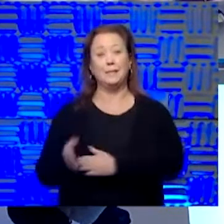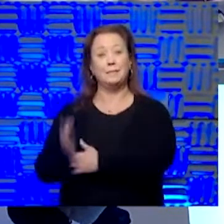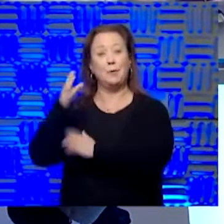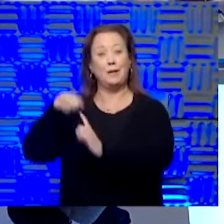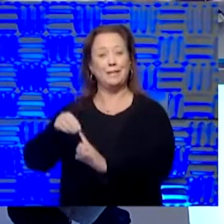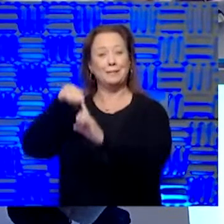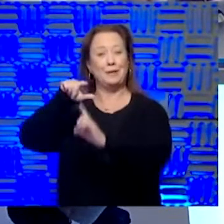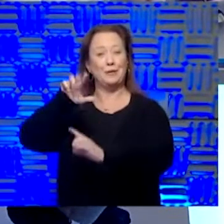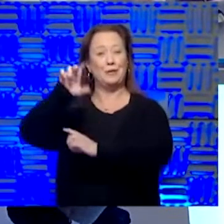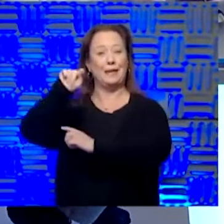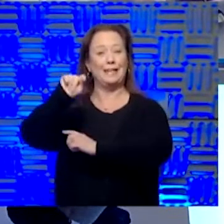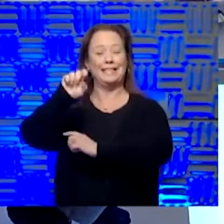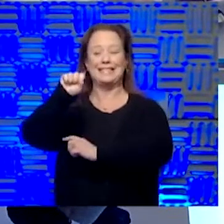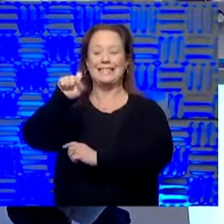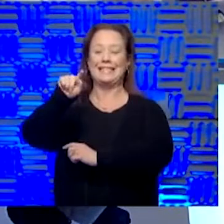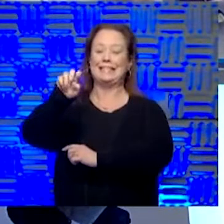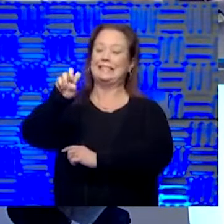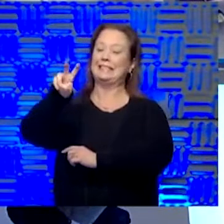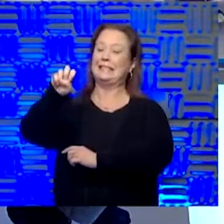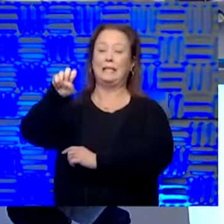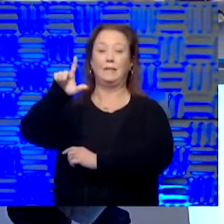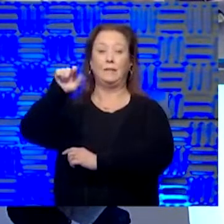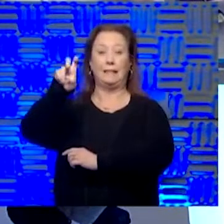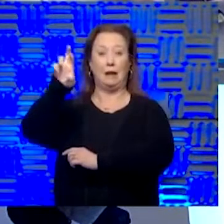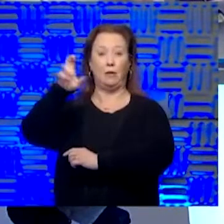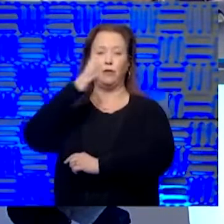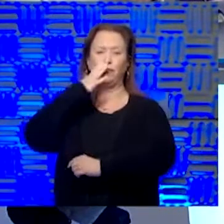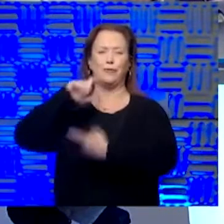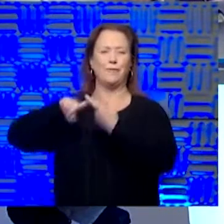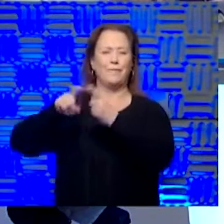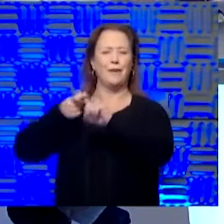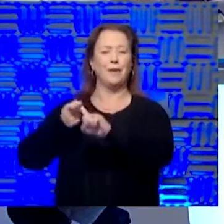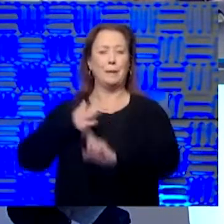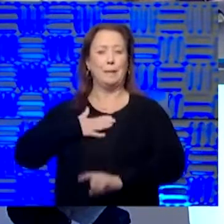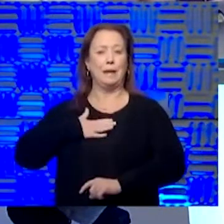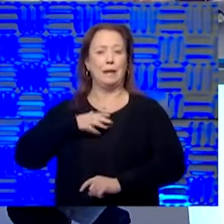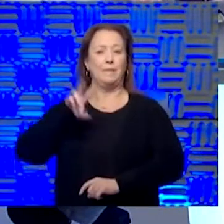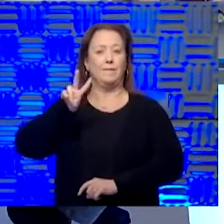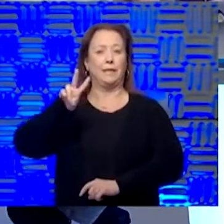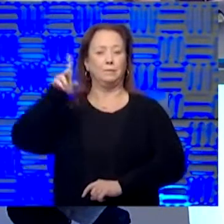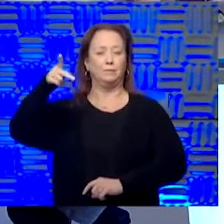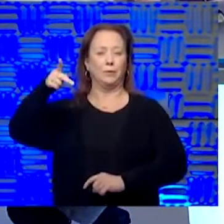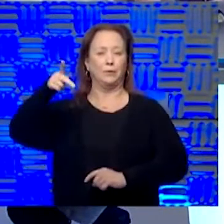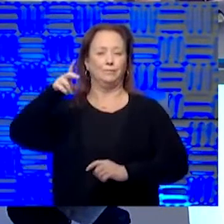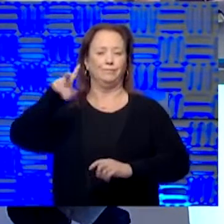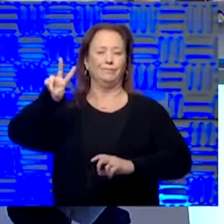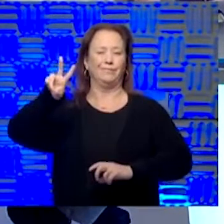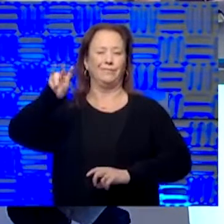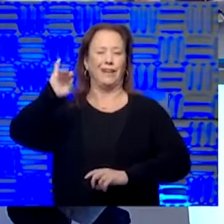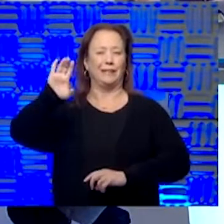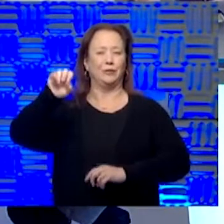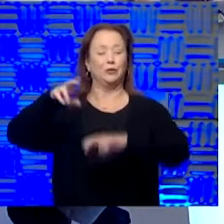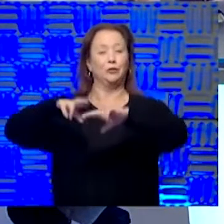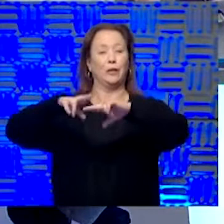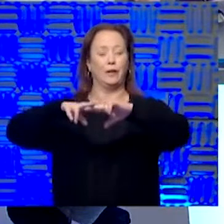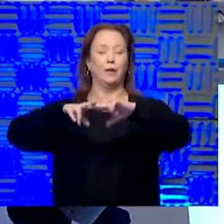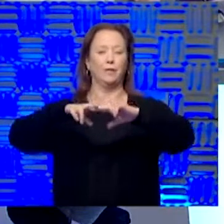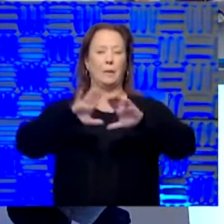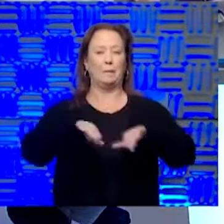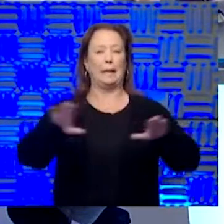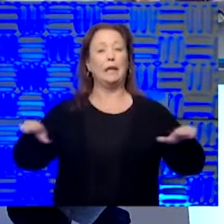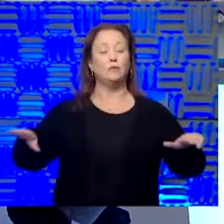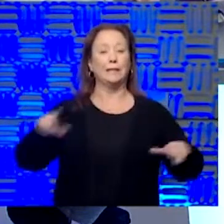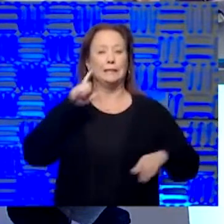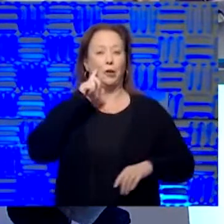a special guest, Steve Lauer. Steve's a good friend, and he is the Vice Chair of Pediatrics here at the University of Kansas Health System,